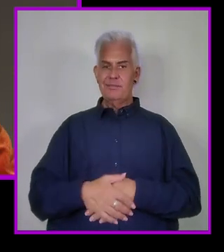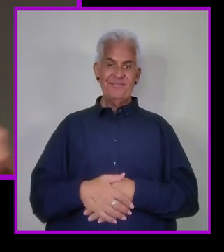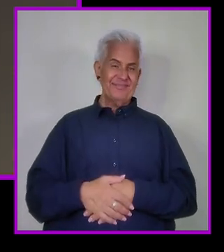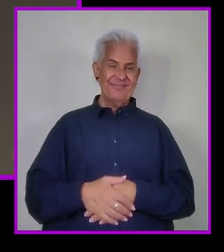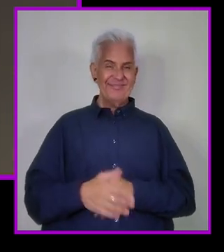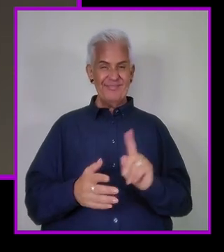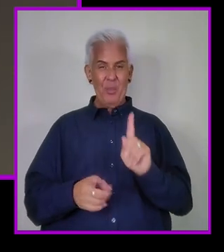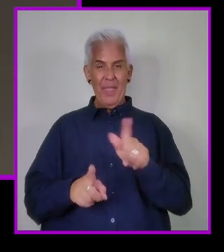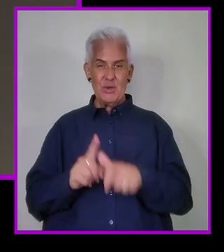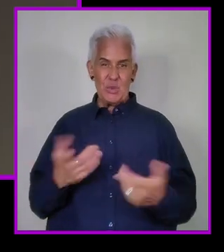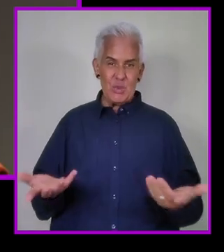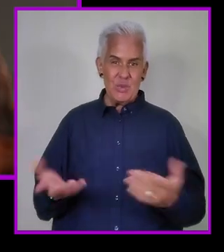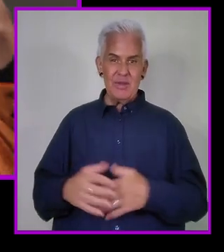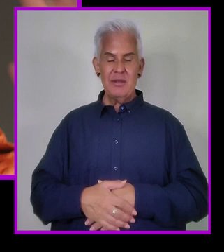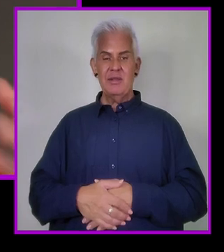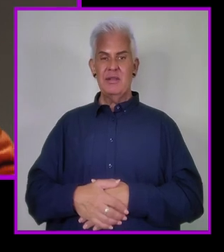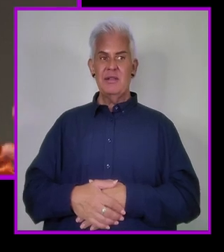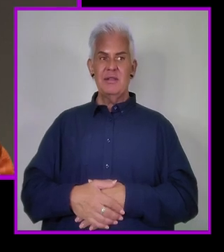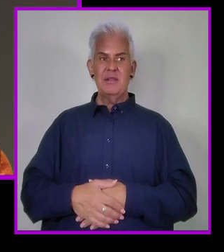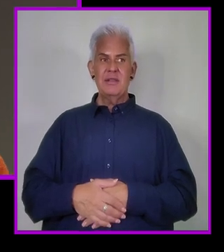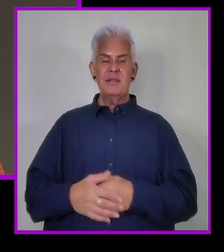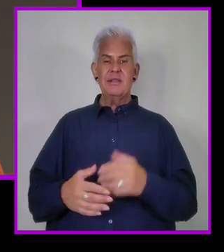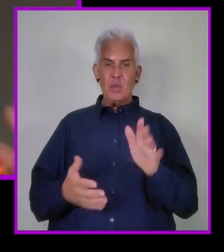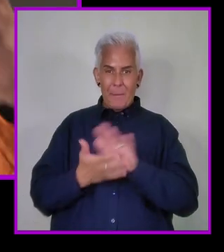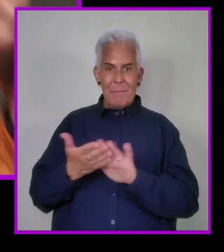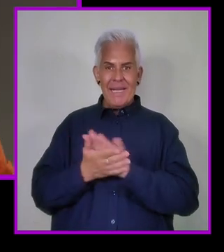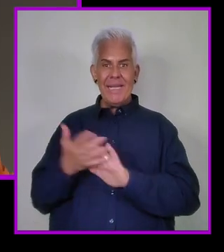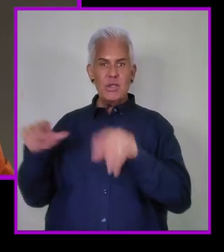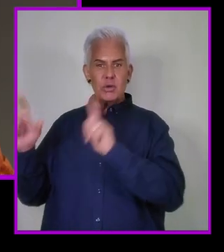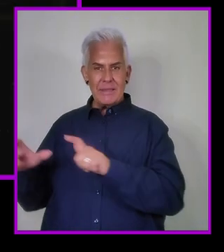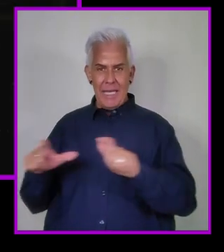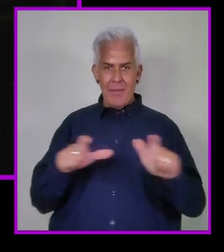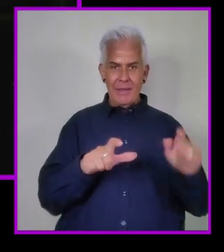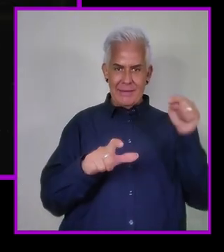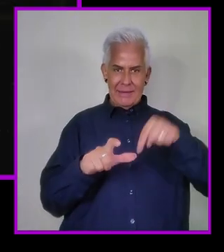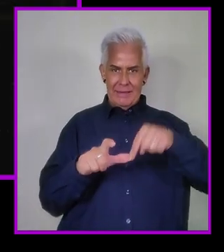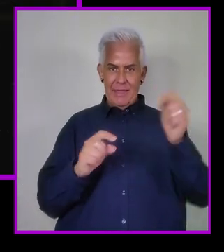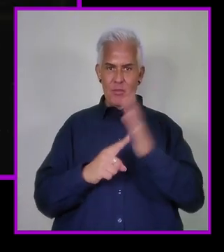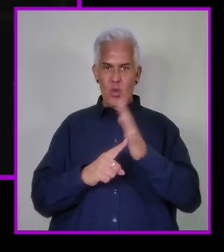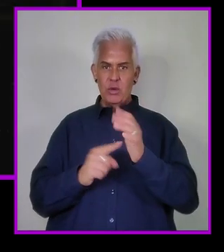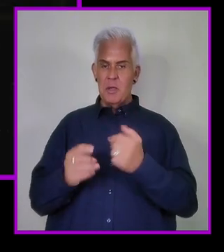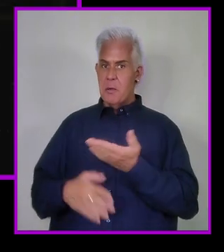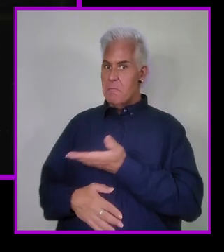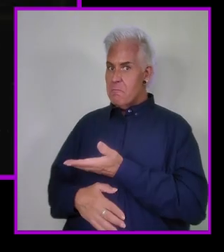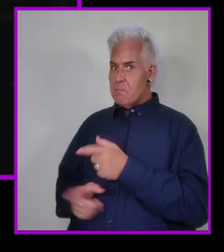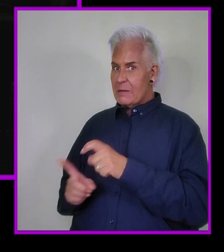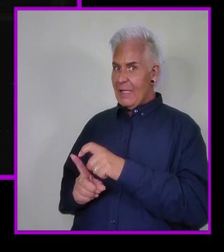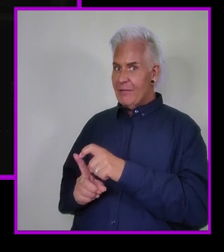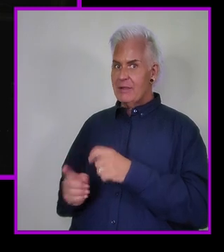they do. And that's what I talk about. Sustainability is so important. Mm. David, anything for